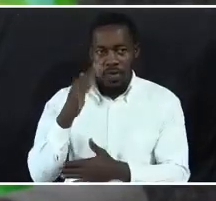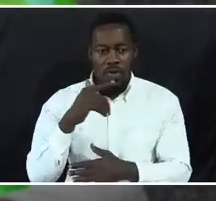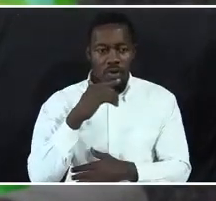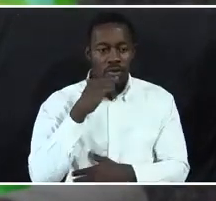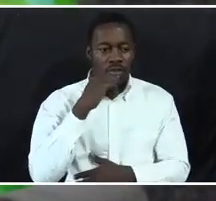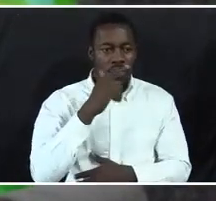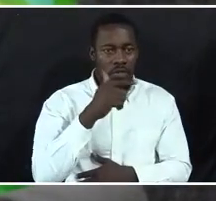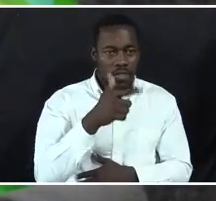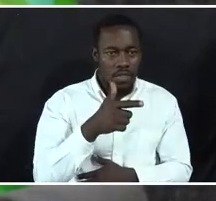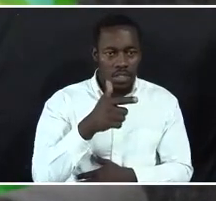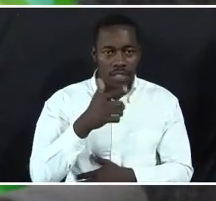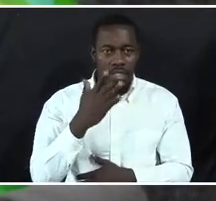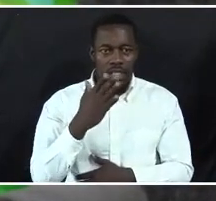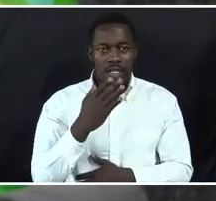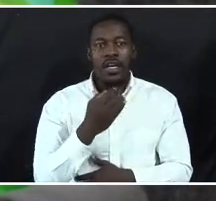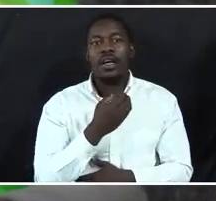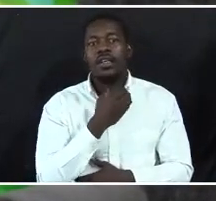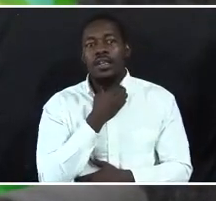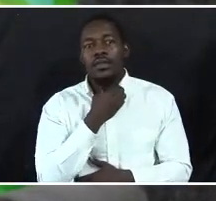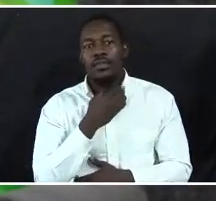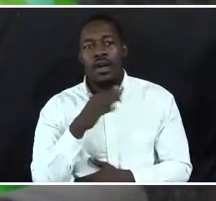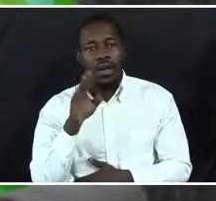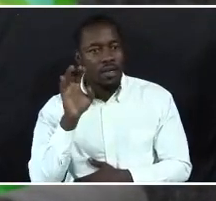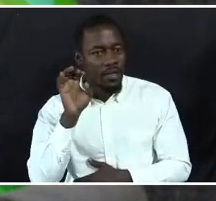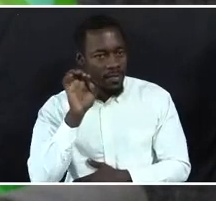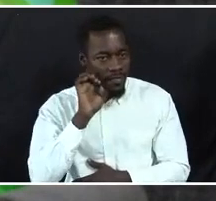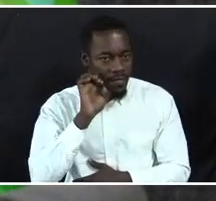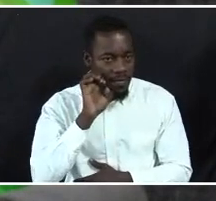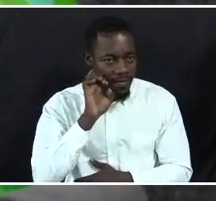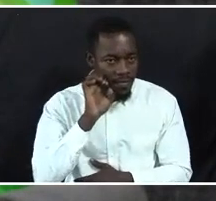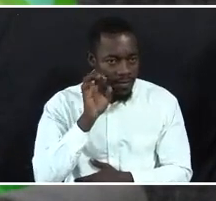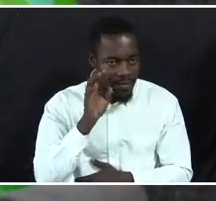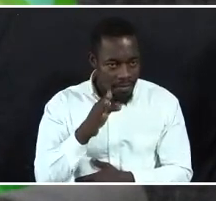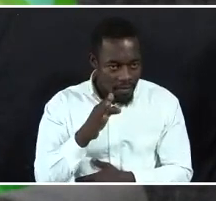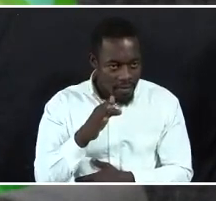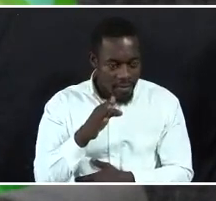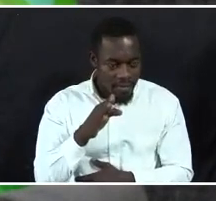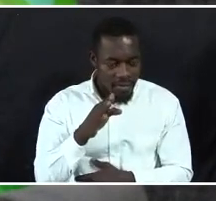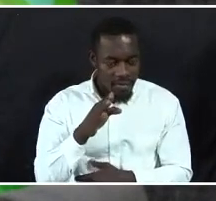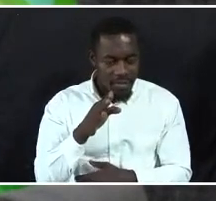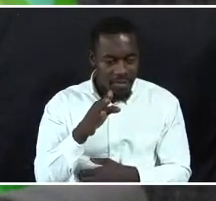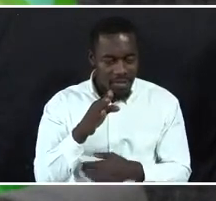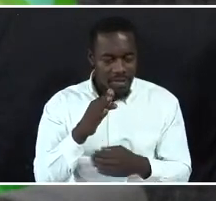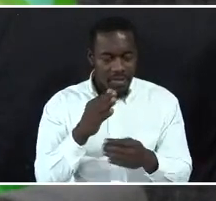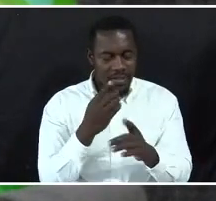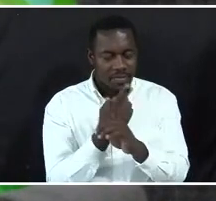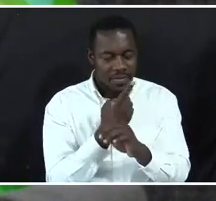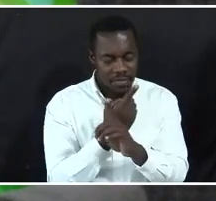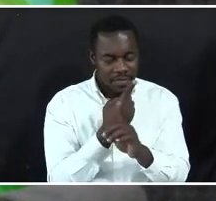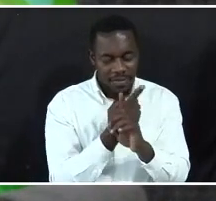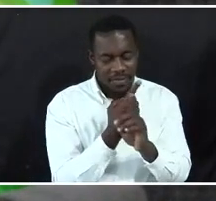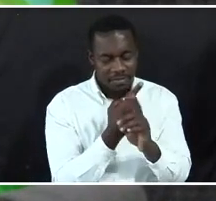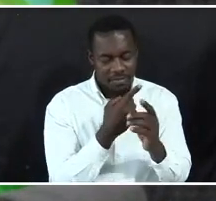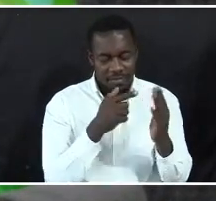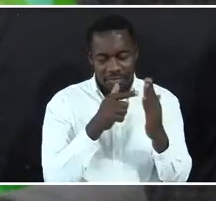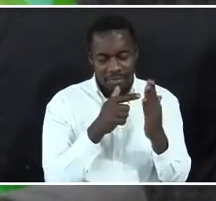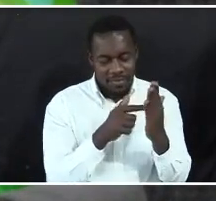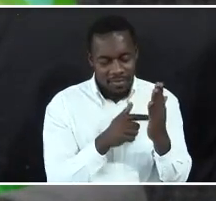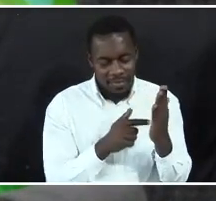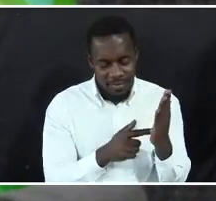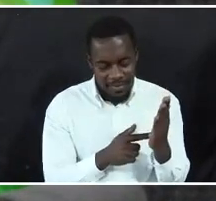build a very big ark. This was going to be a safety place when the floods will